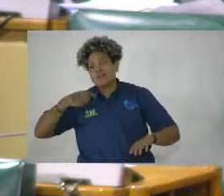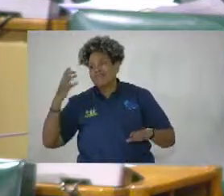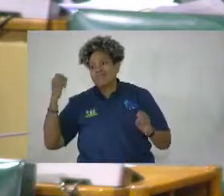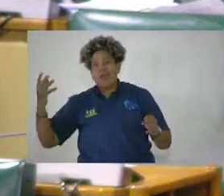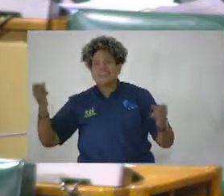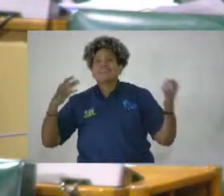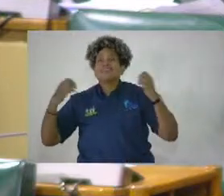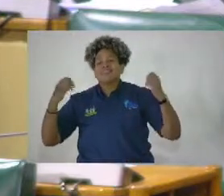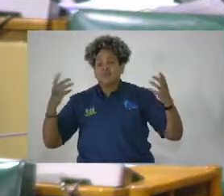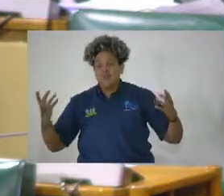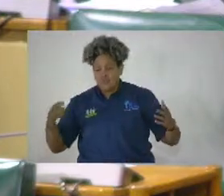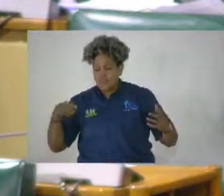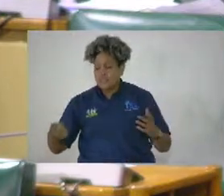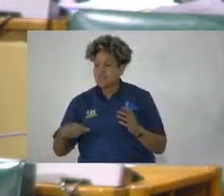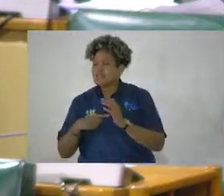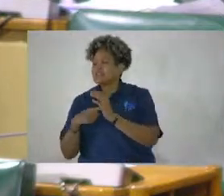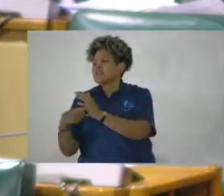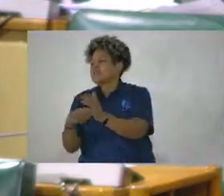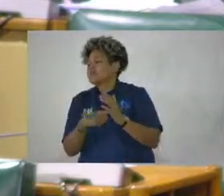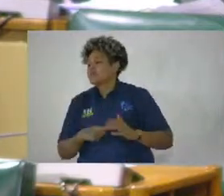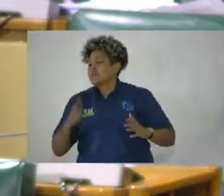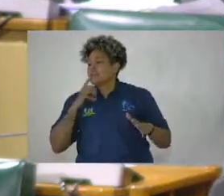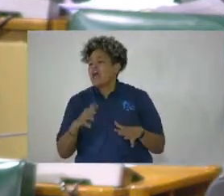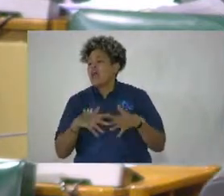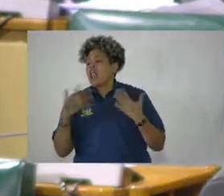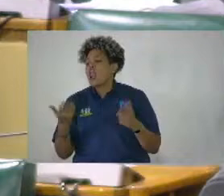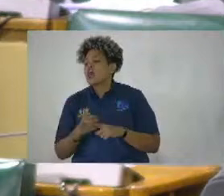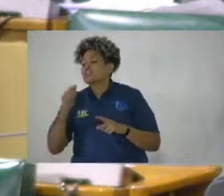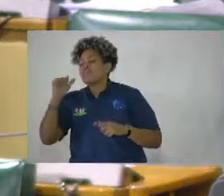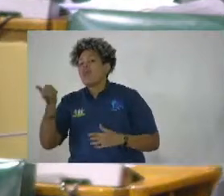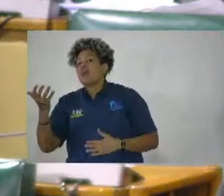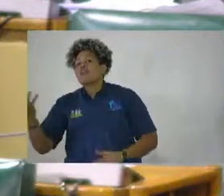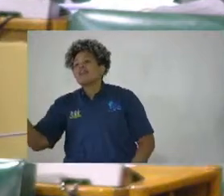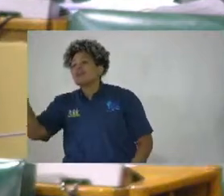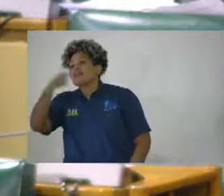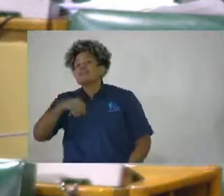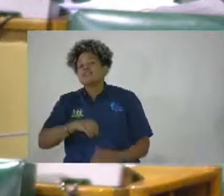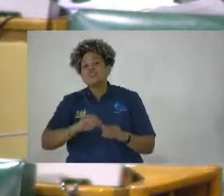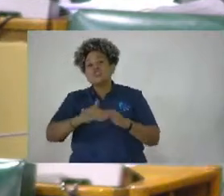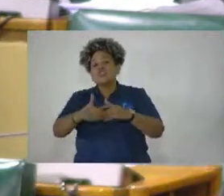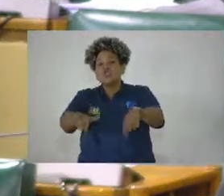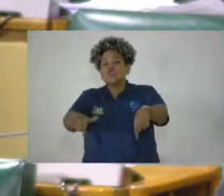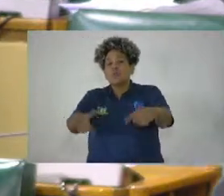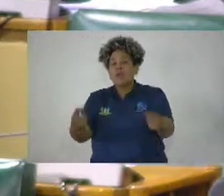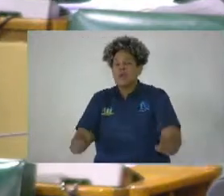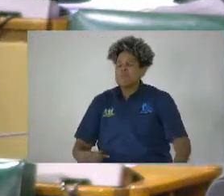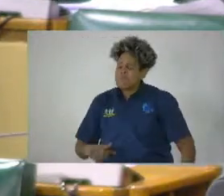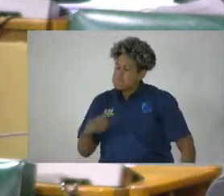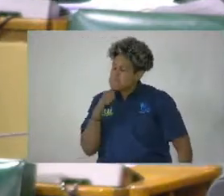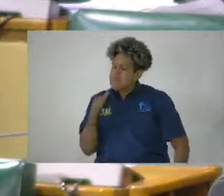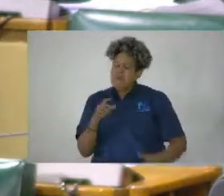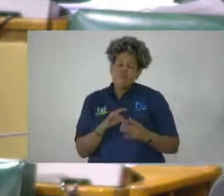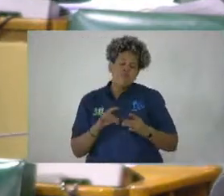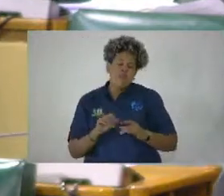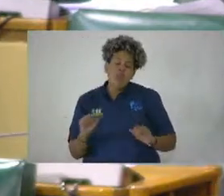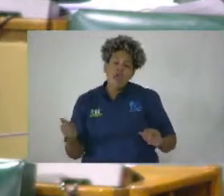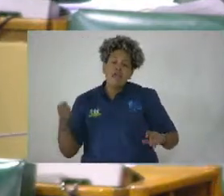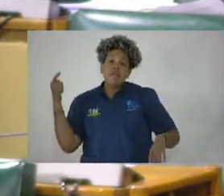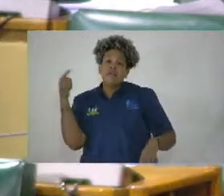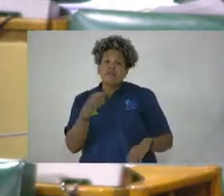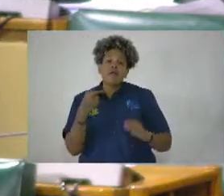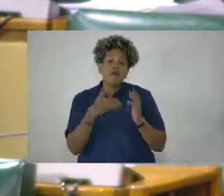is symptomatic of a lot of other things in Jamaica. And I'm not making any swipe on the